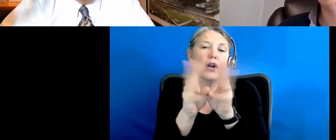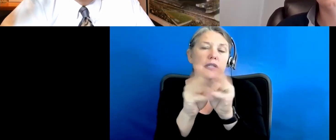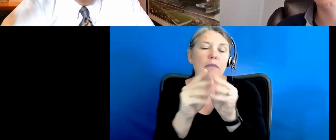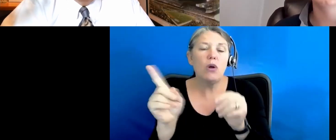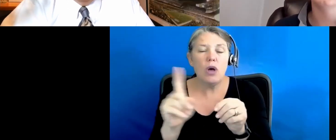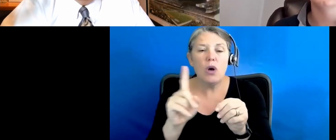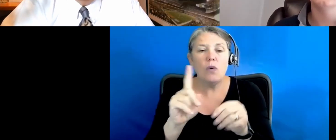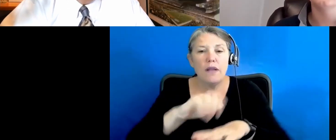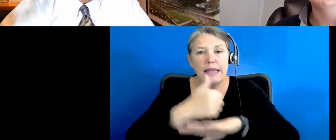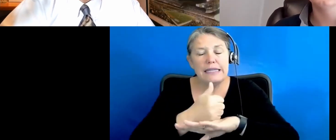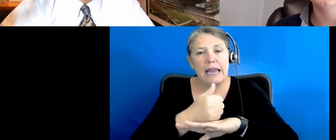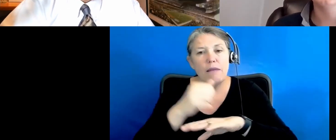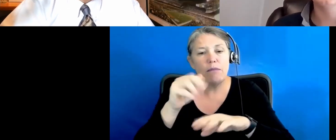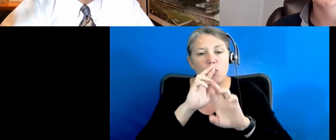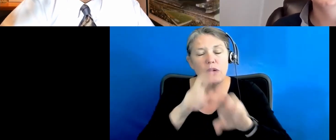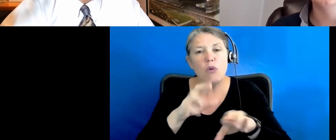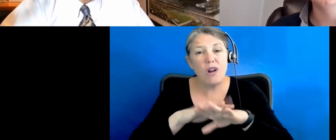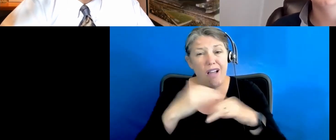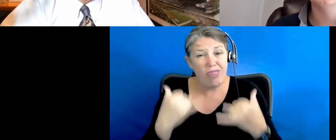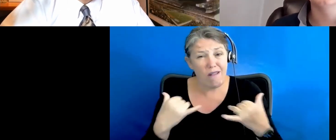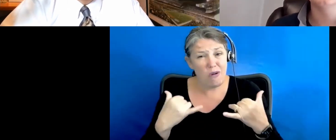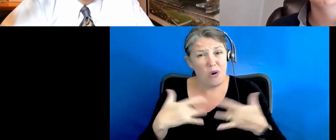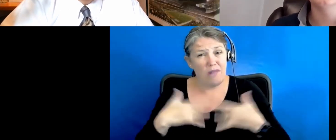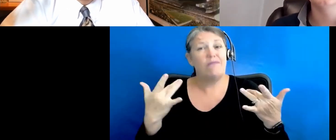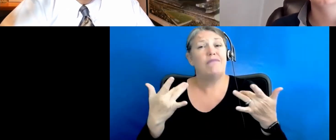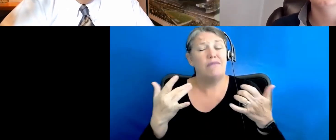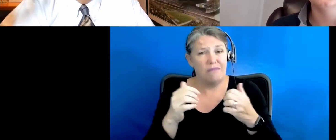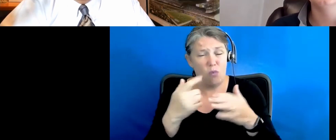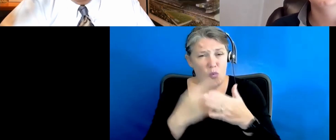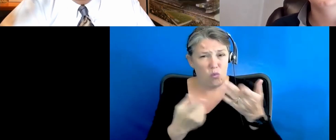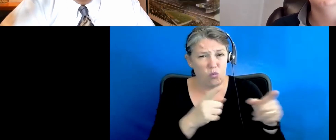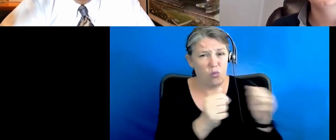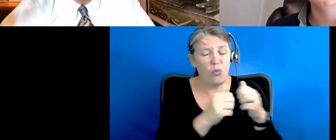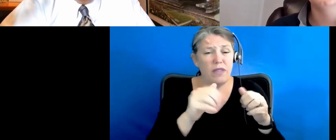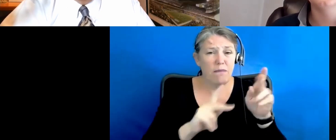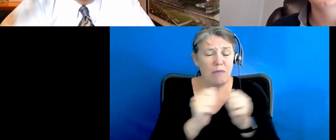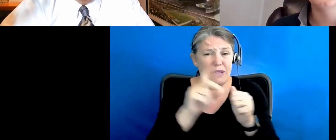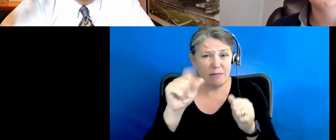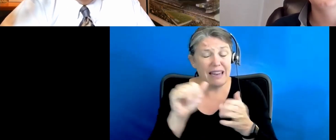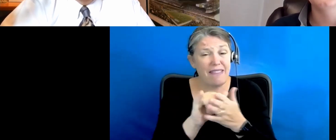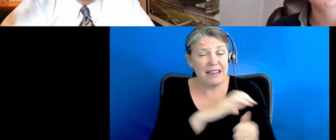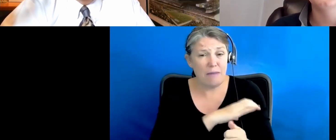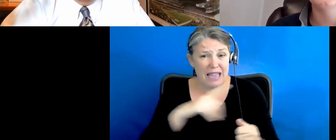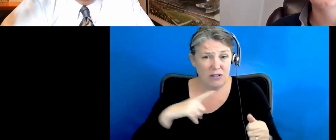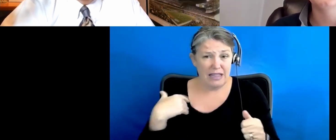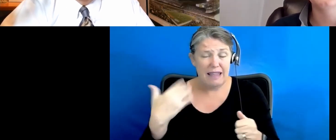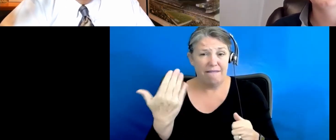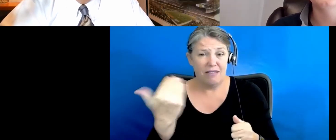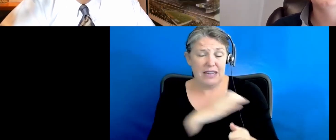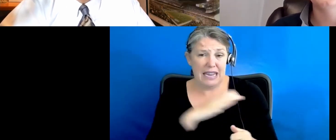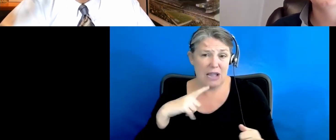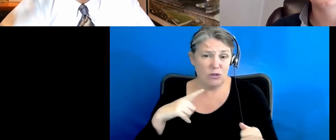developed a seminal report on the current state of healthcare for people with disabilities. At that time, the council was comprised of 15 council